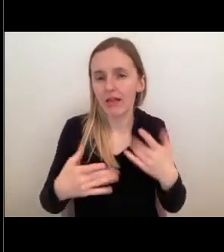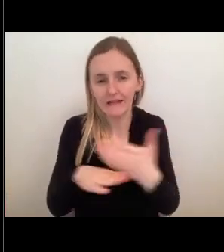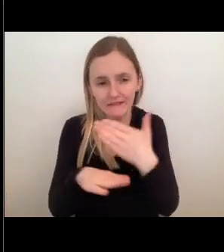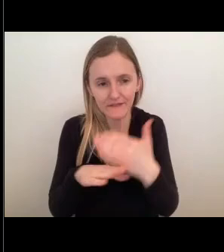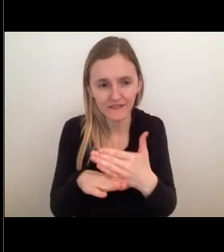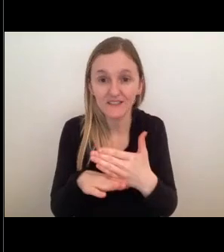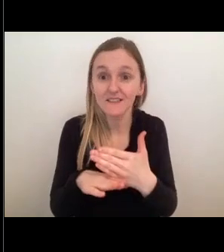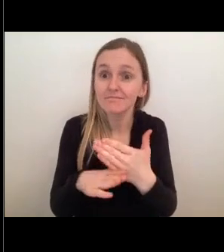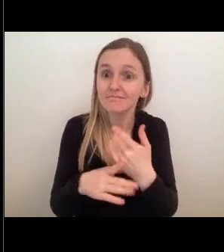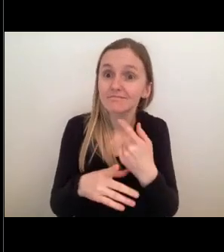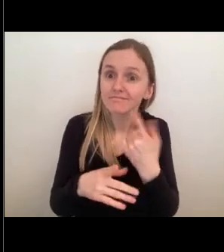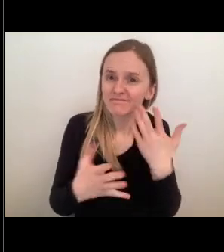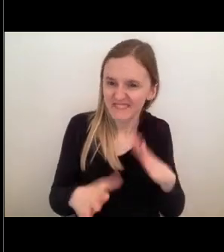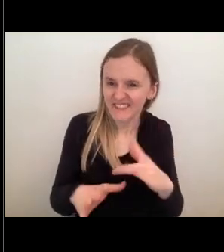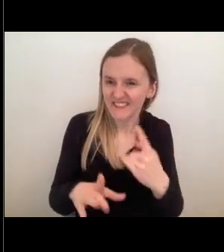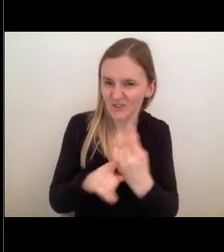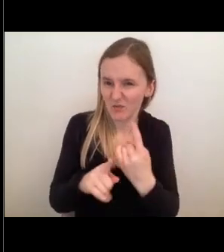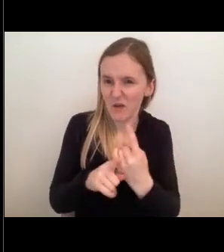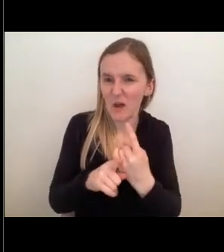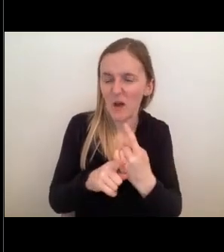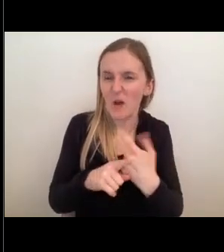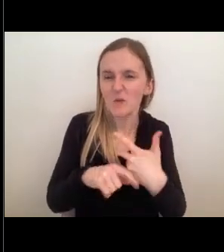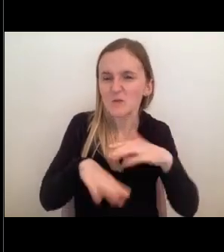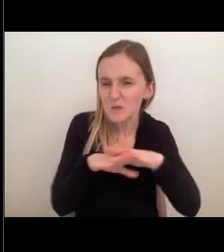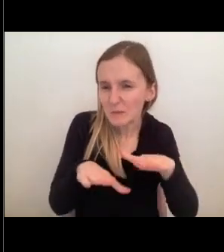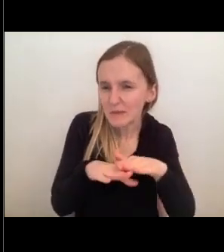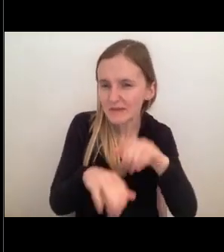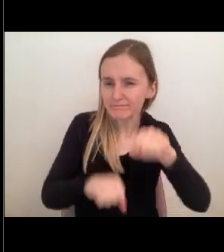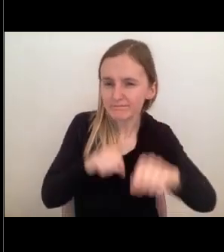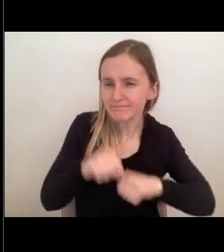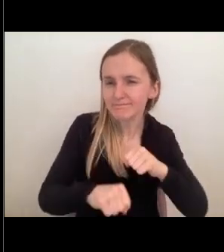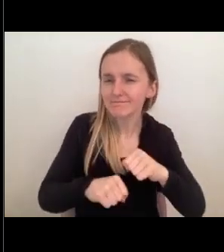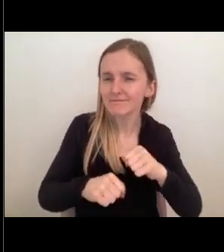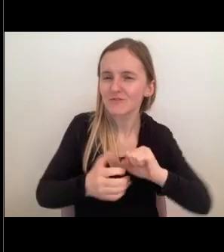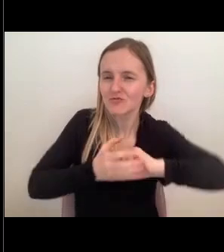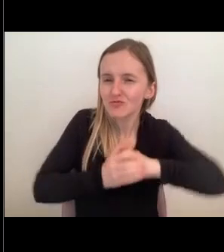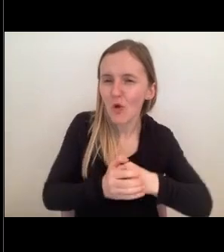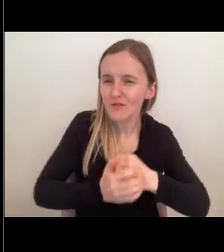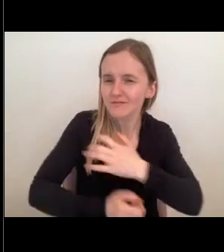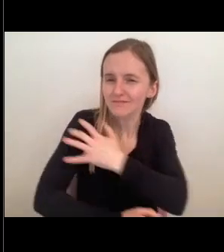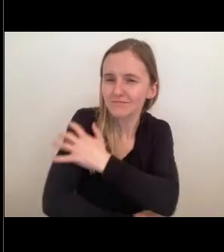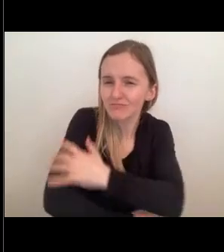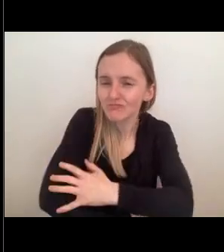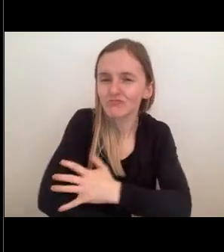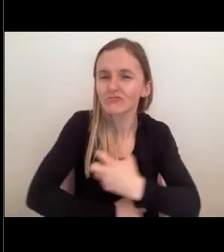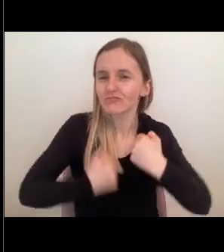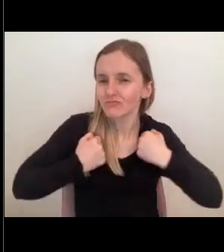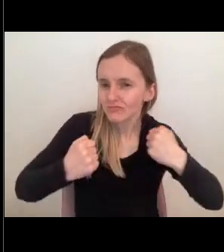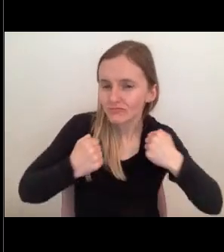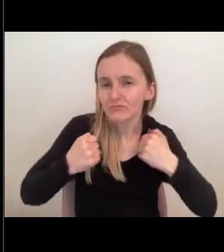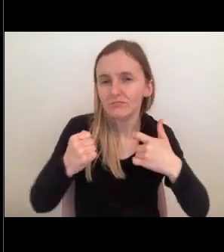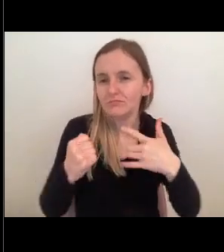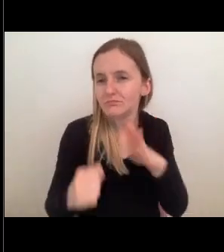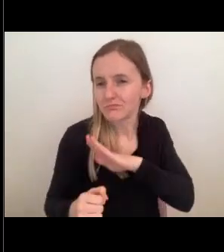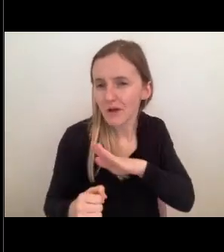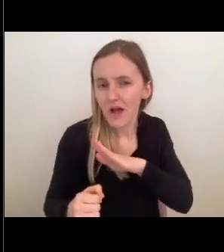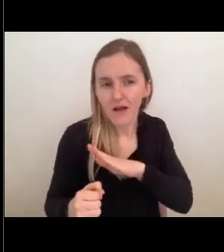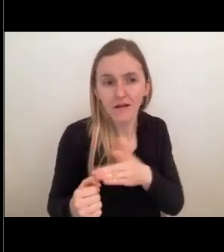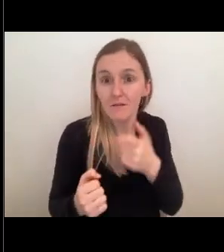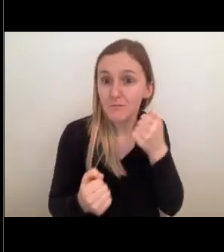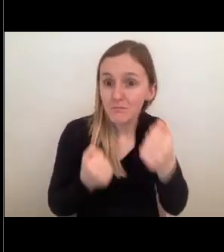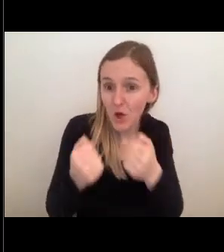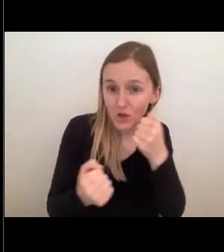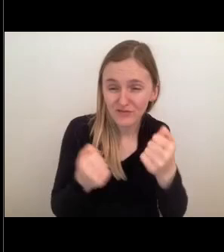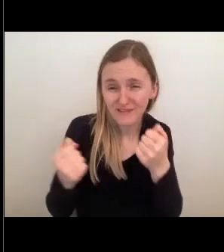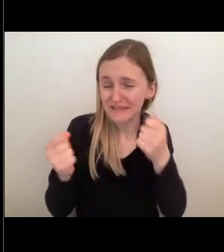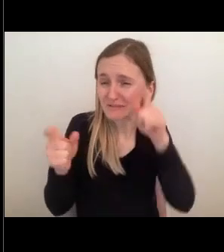those muscles, those joints, so walking, swimming, riding a bike, using gym equipment, going to the park, boxing, all